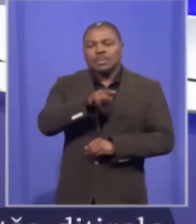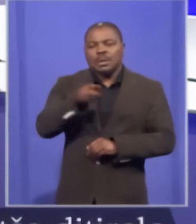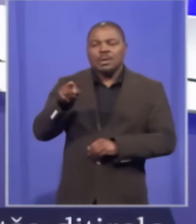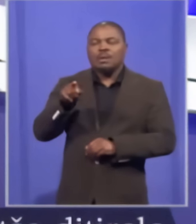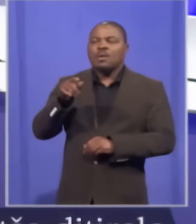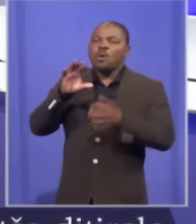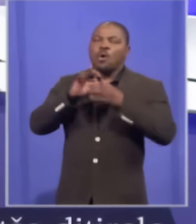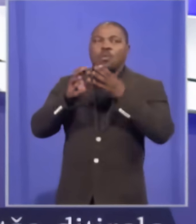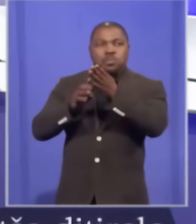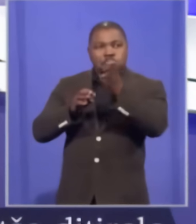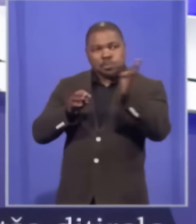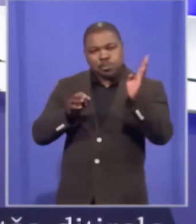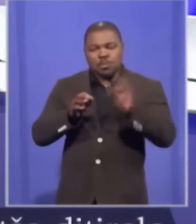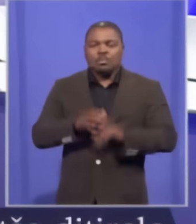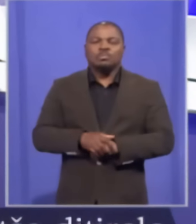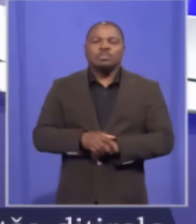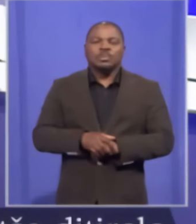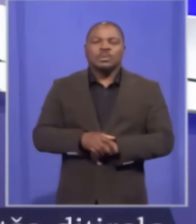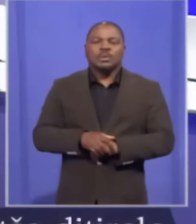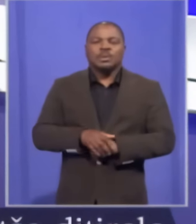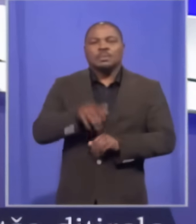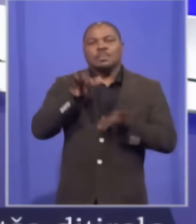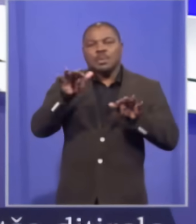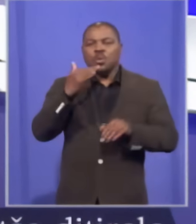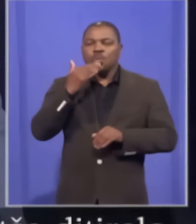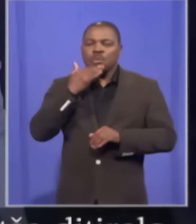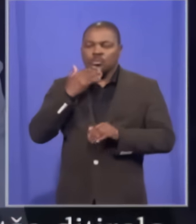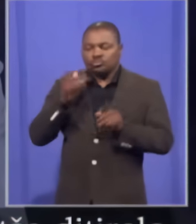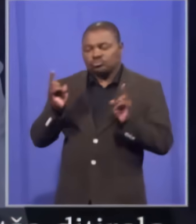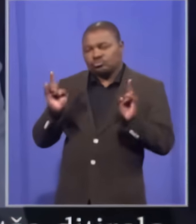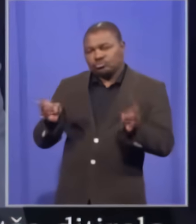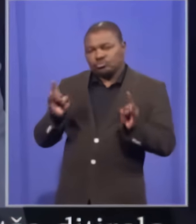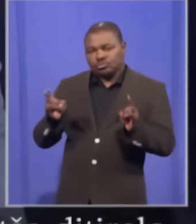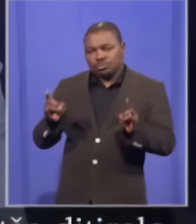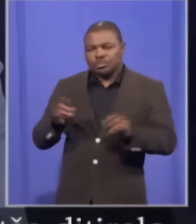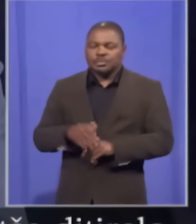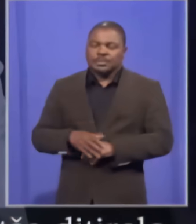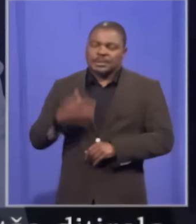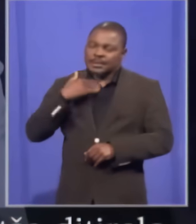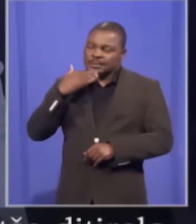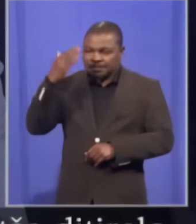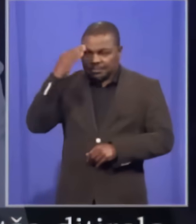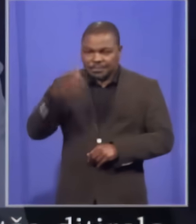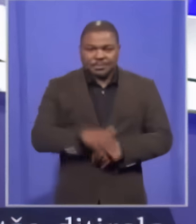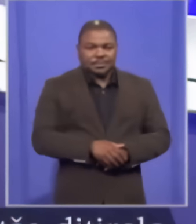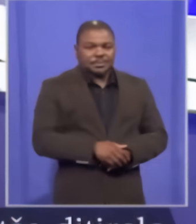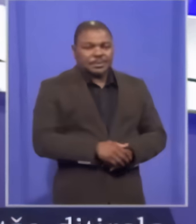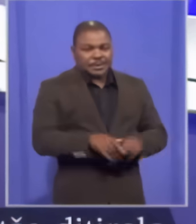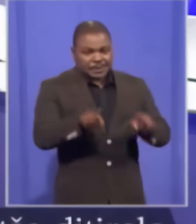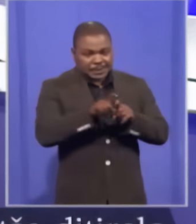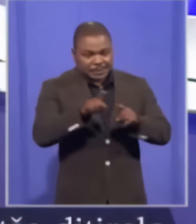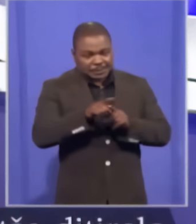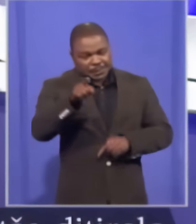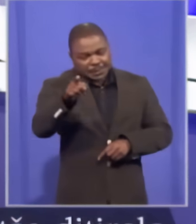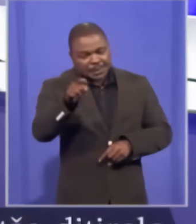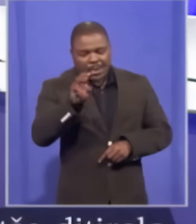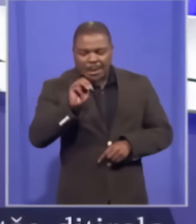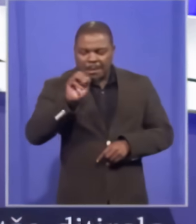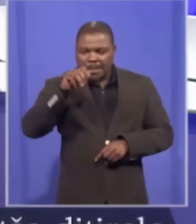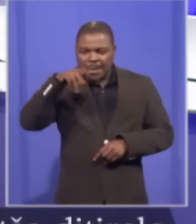batheletši kwa gae ga mmogo le bao ba lebeletše go lenaneo le re kgotsong. Tate Mapoulo le tlhwa gabotse.